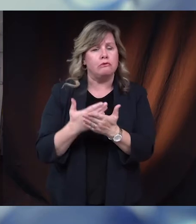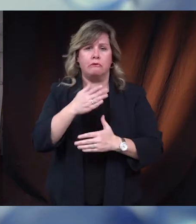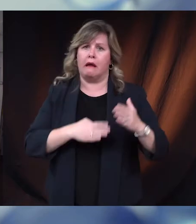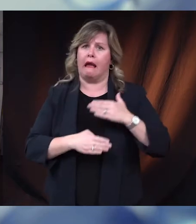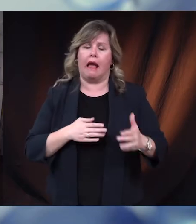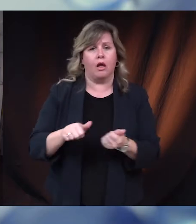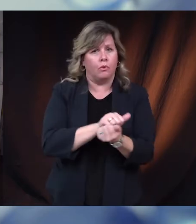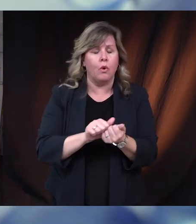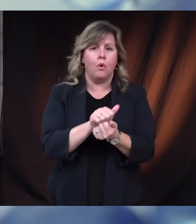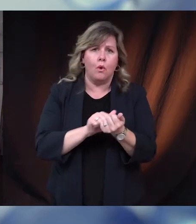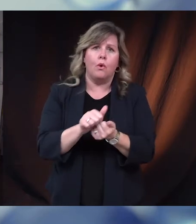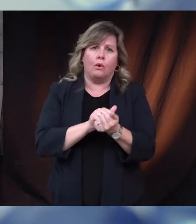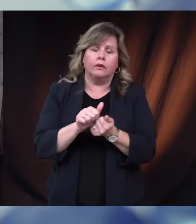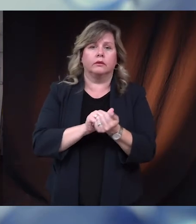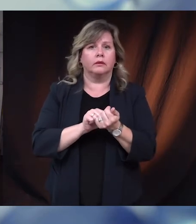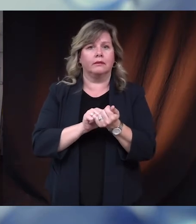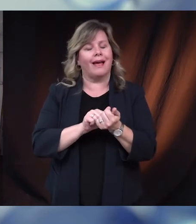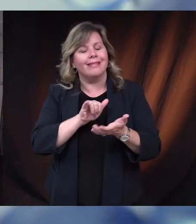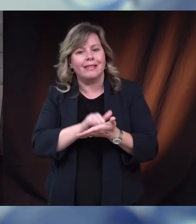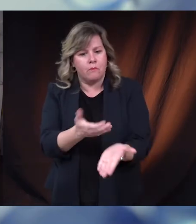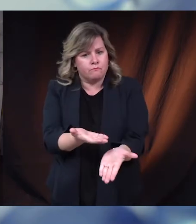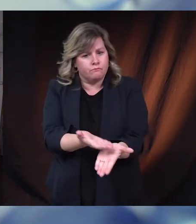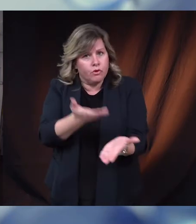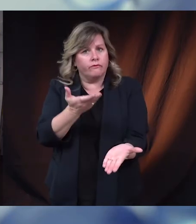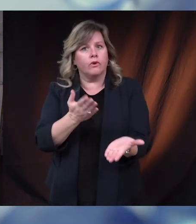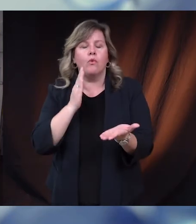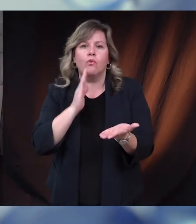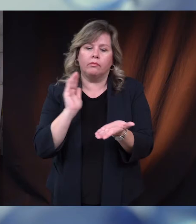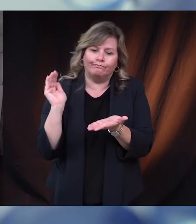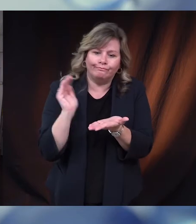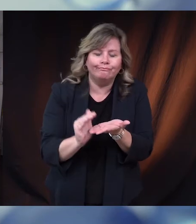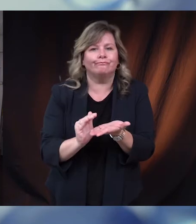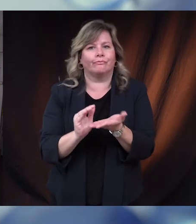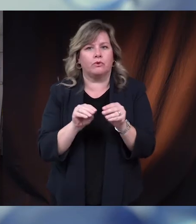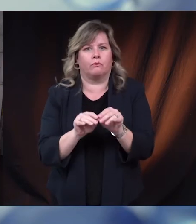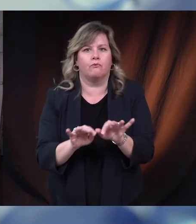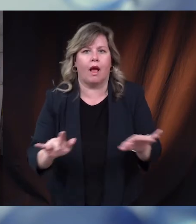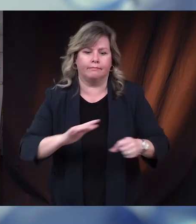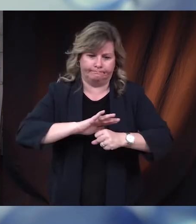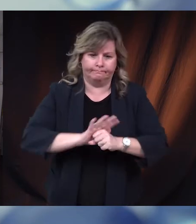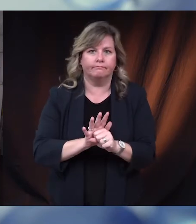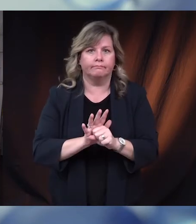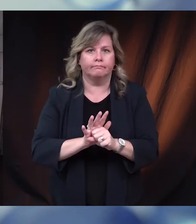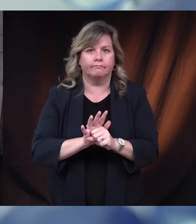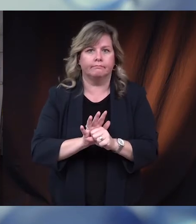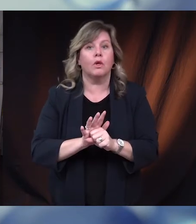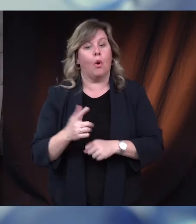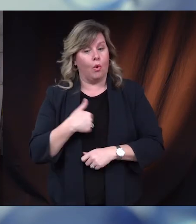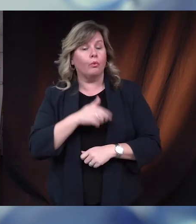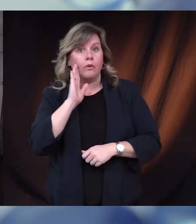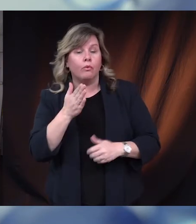things have been proven to reduce the risk and the spread of COVID-19. And again, most importantly, we're going to get a